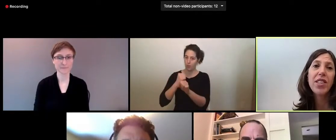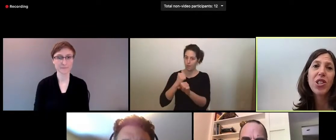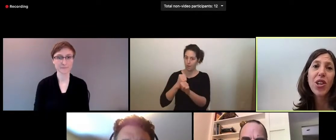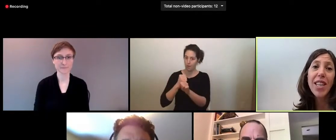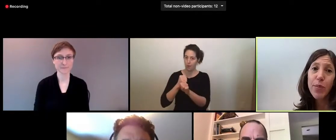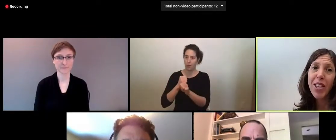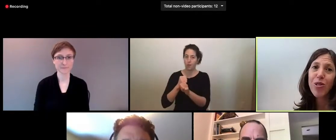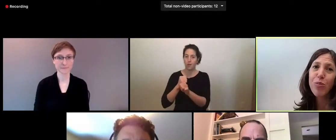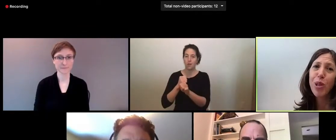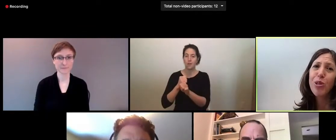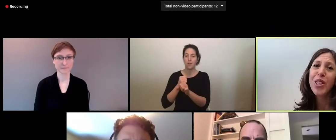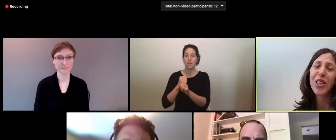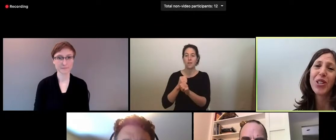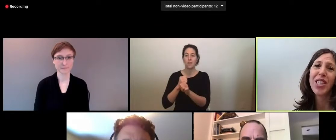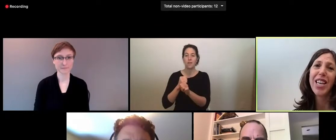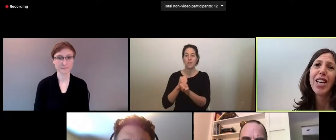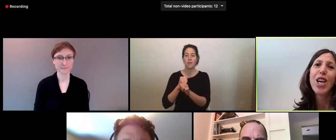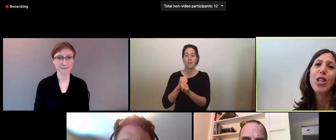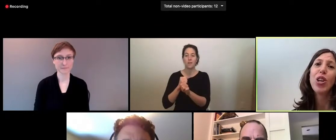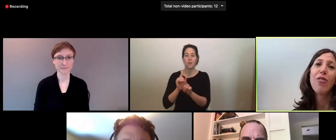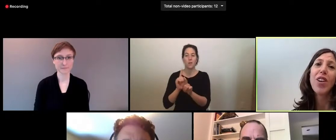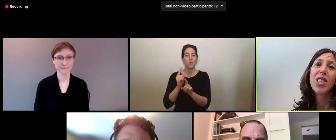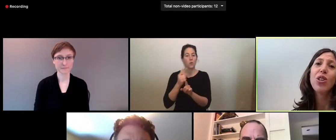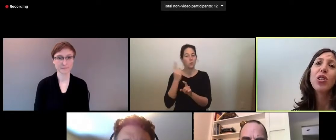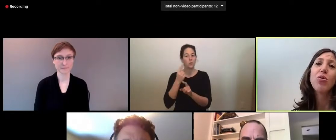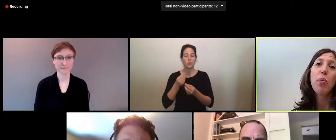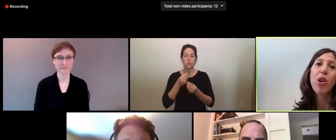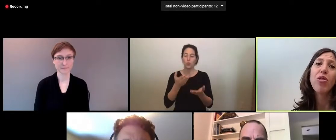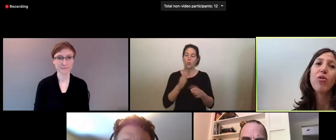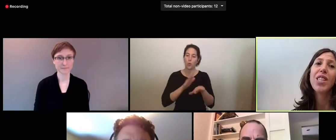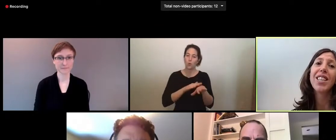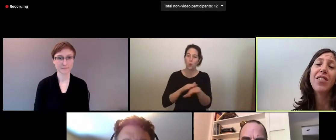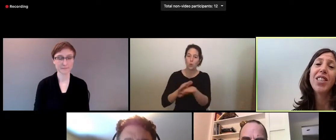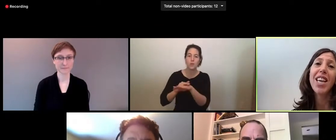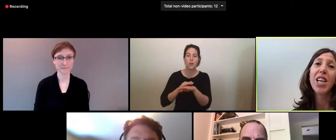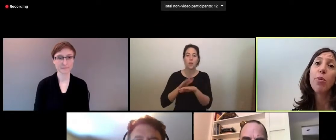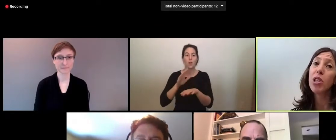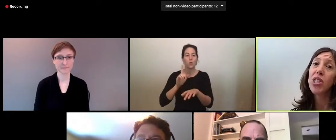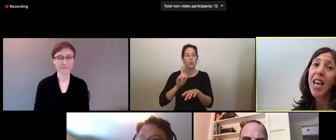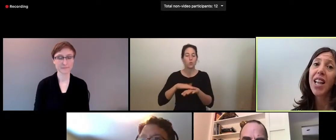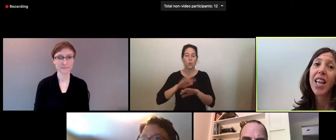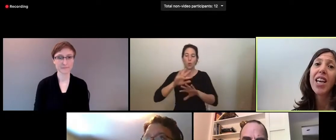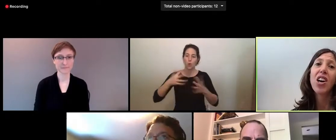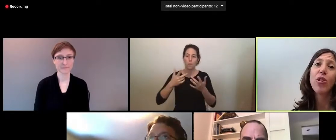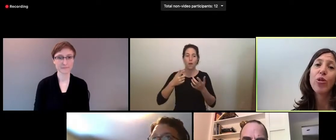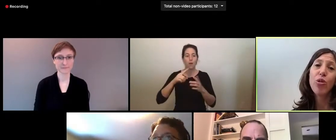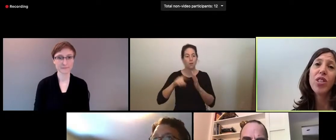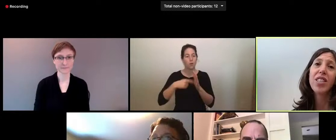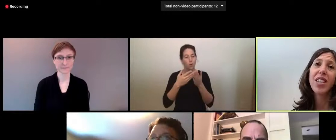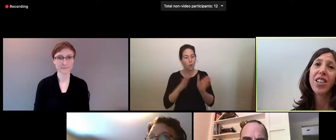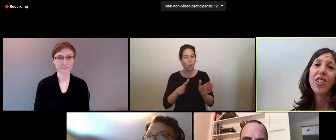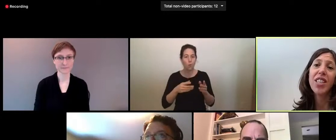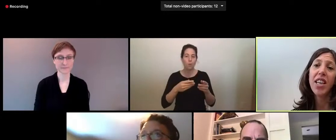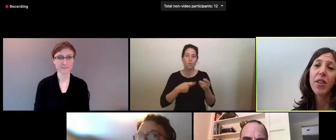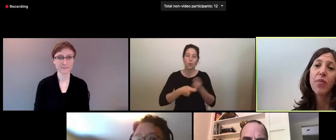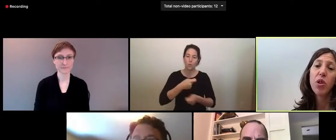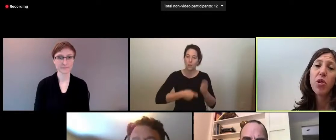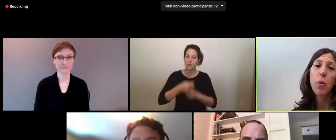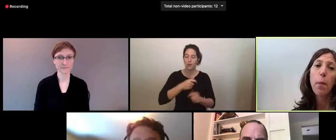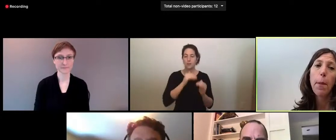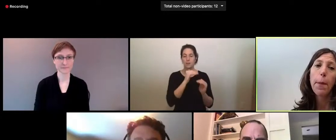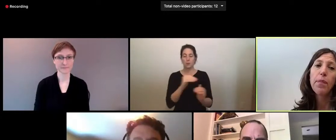vous transmettre plus de conseils sur la façon de reprendre vos activités commerciales en toute